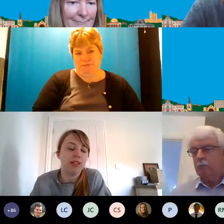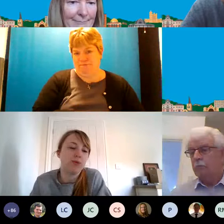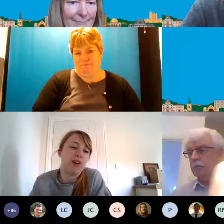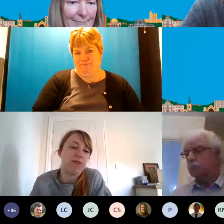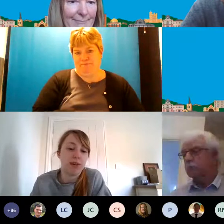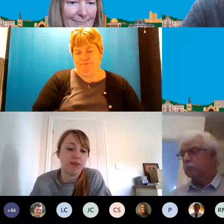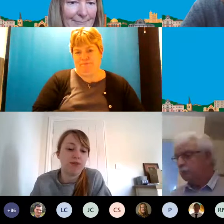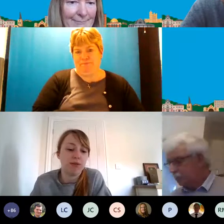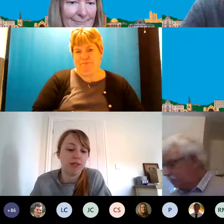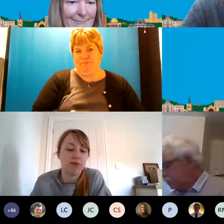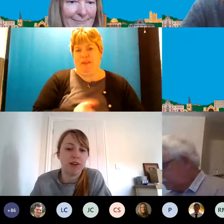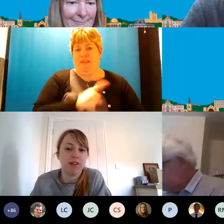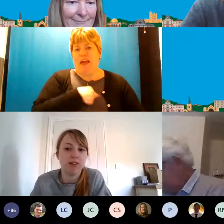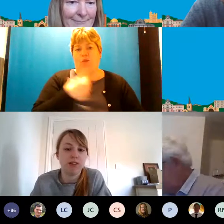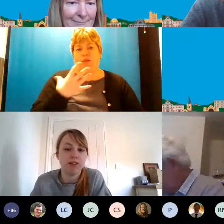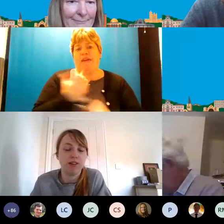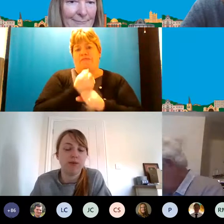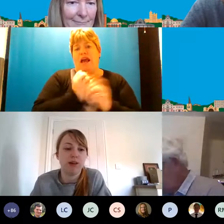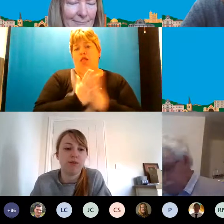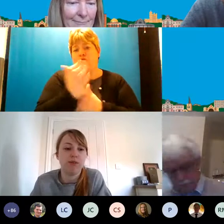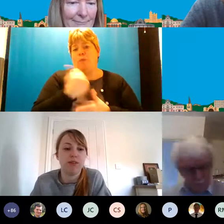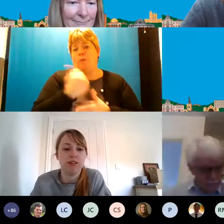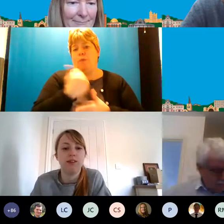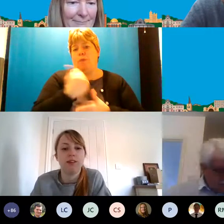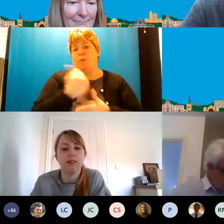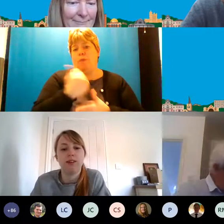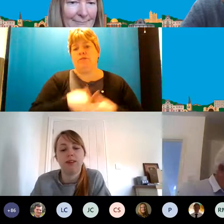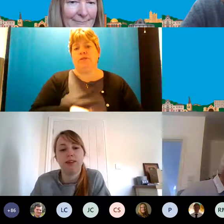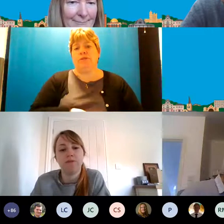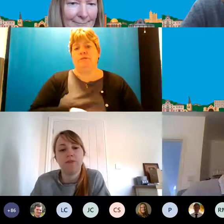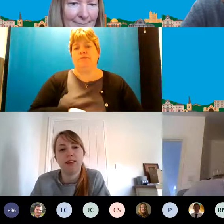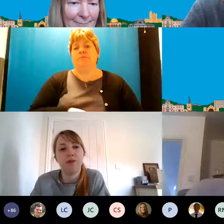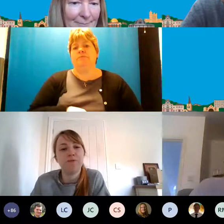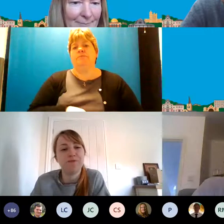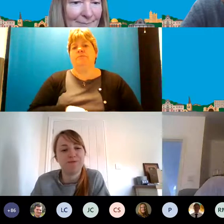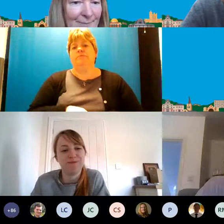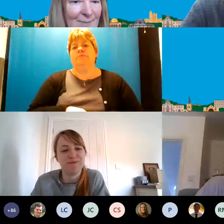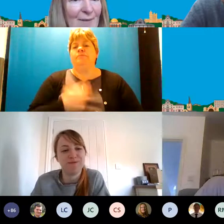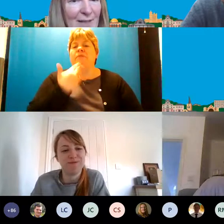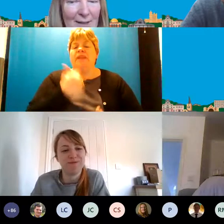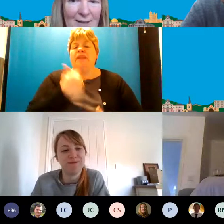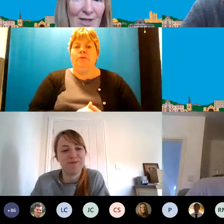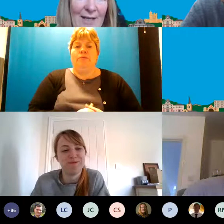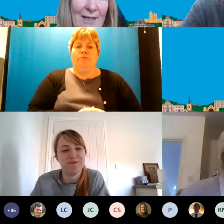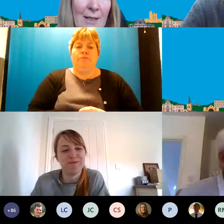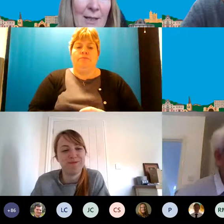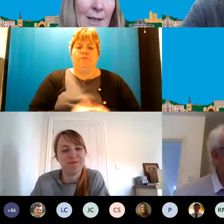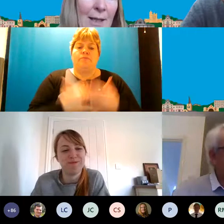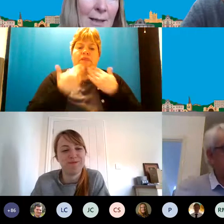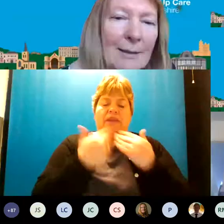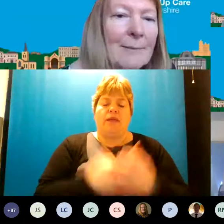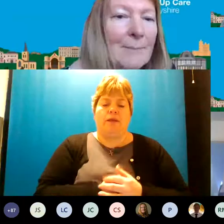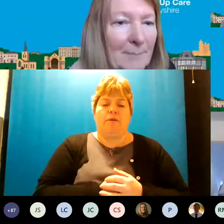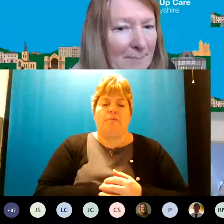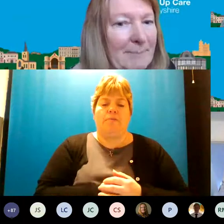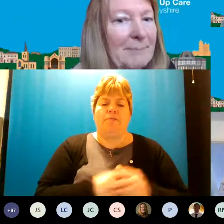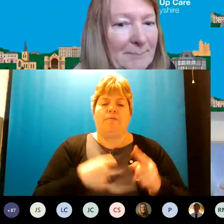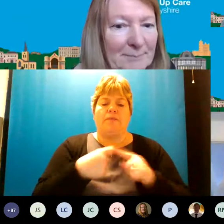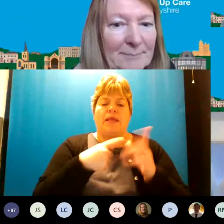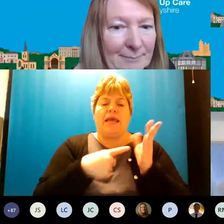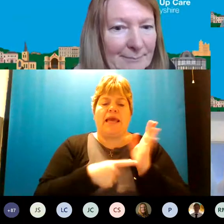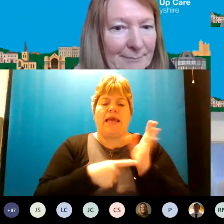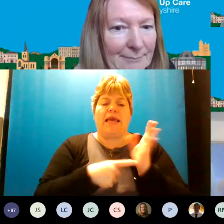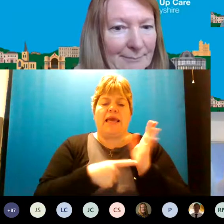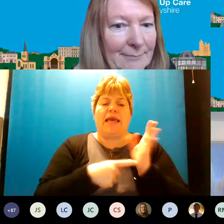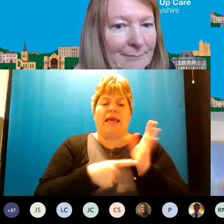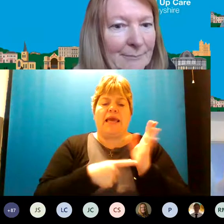and that's what i found from experience as well yeah thank you thank you jay katie can i just